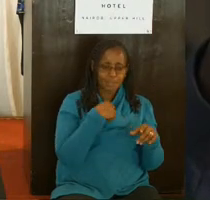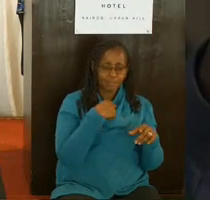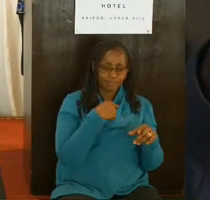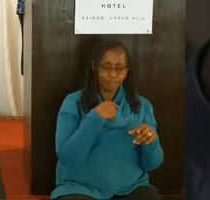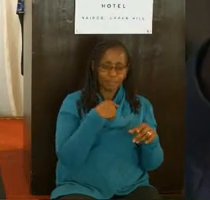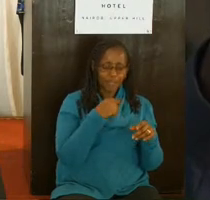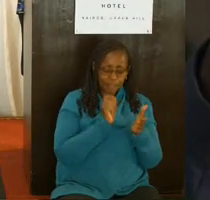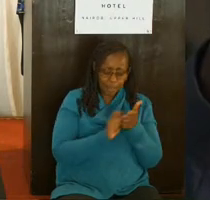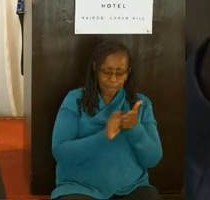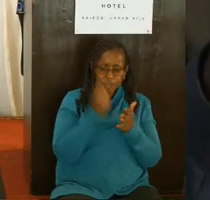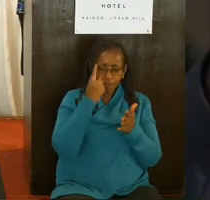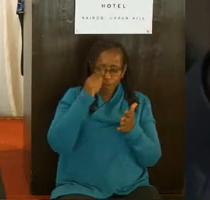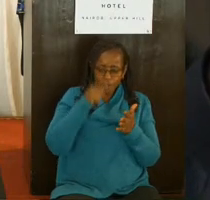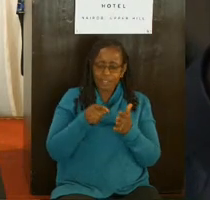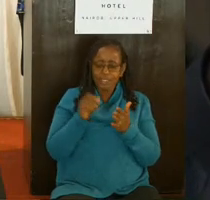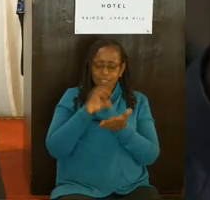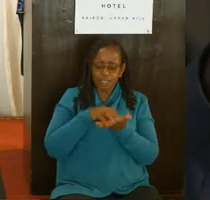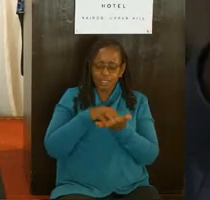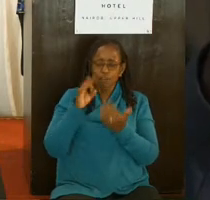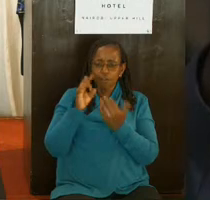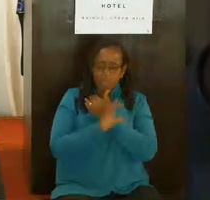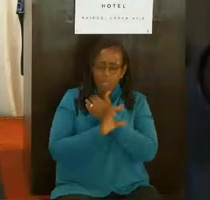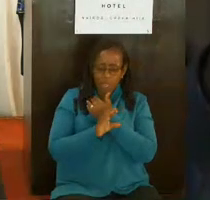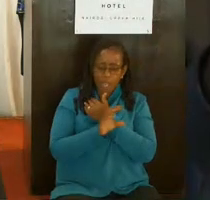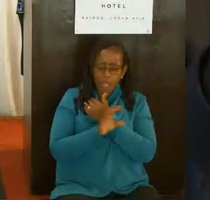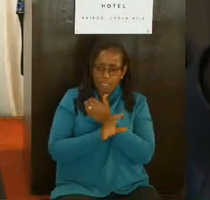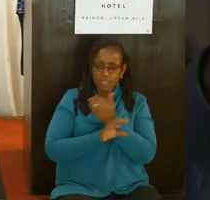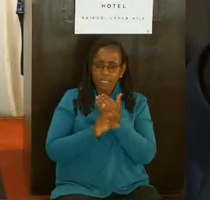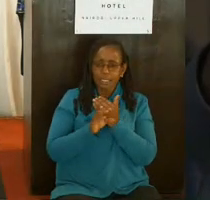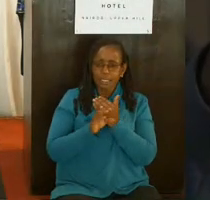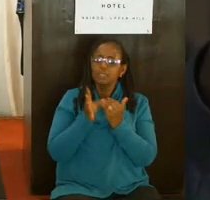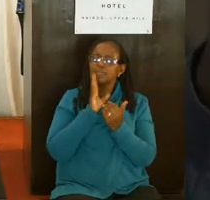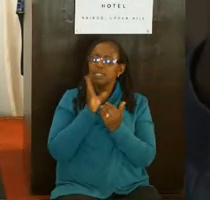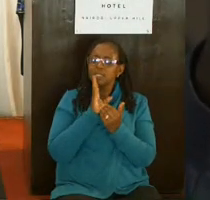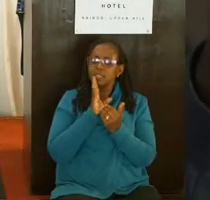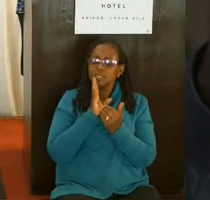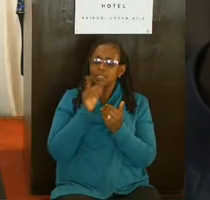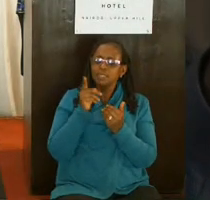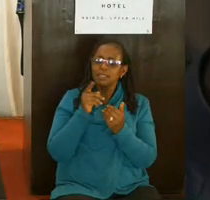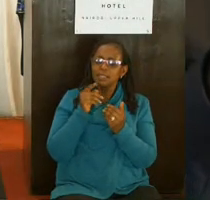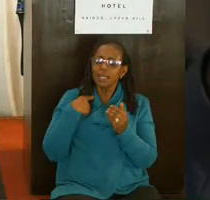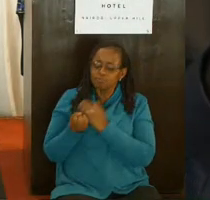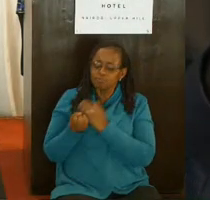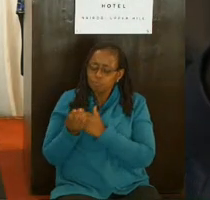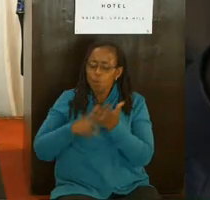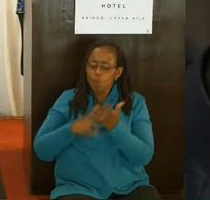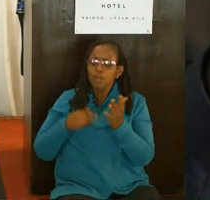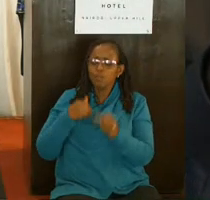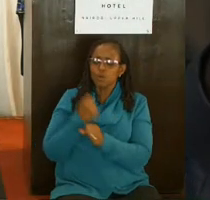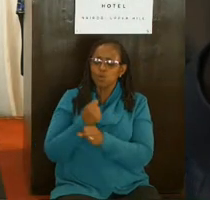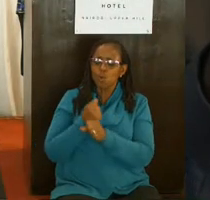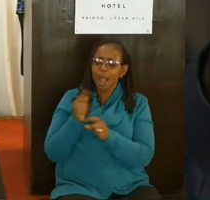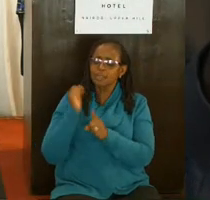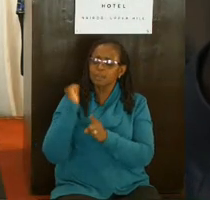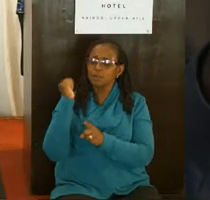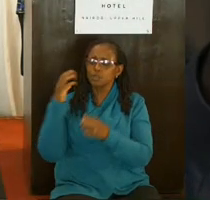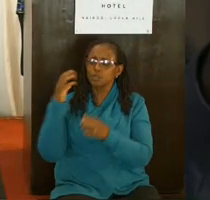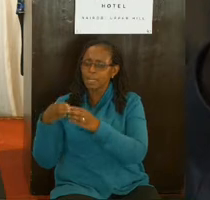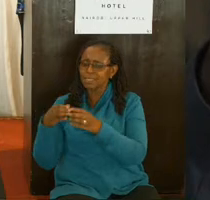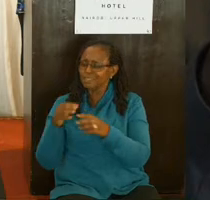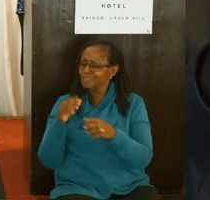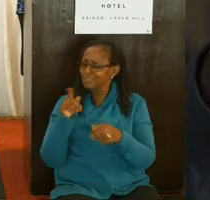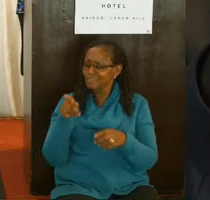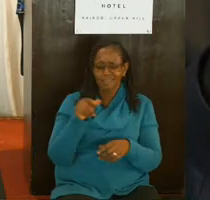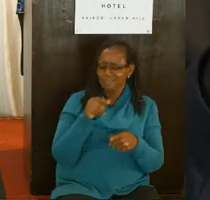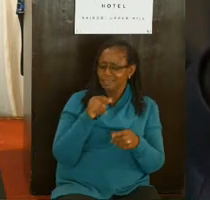that state of the nation address is more of what we've done as a party and we've had issues with that because that is not what is